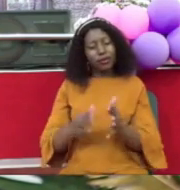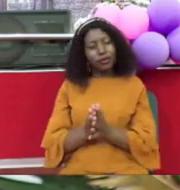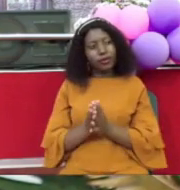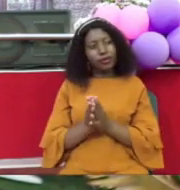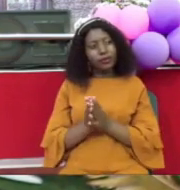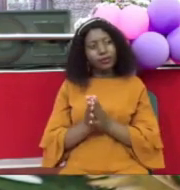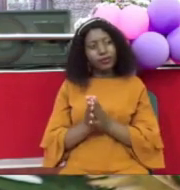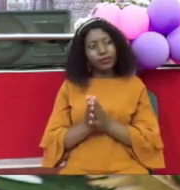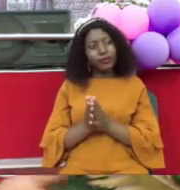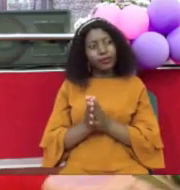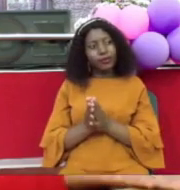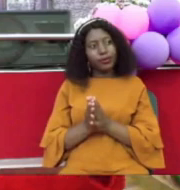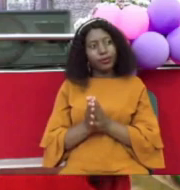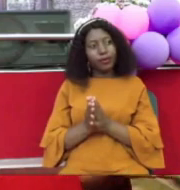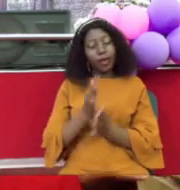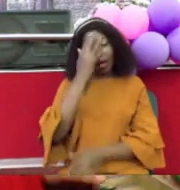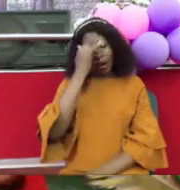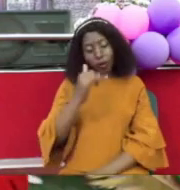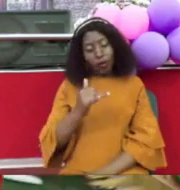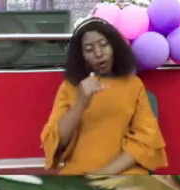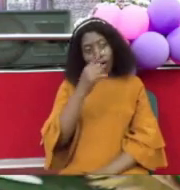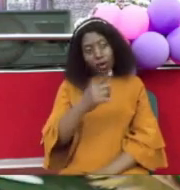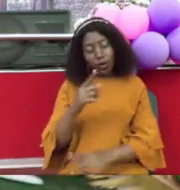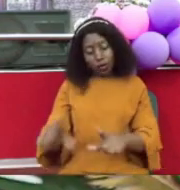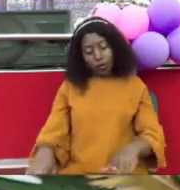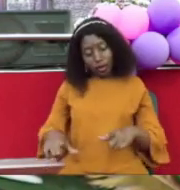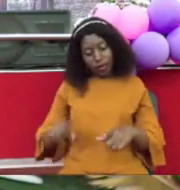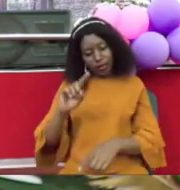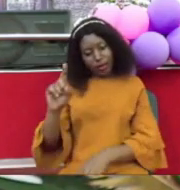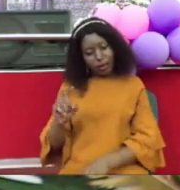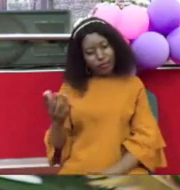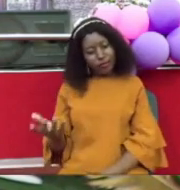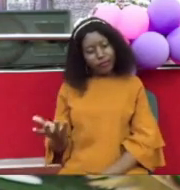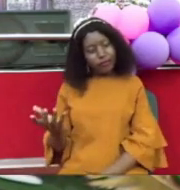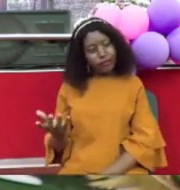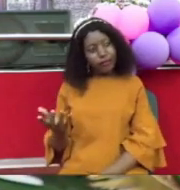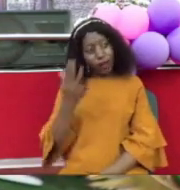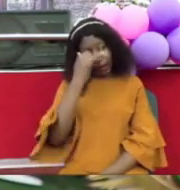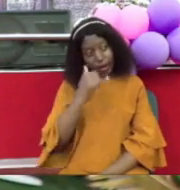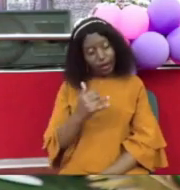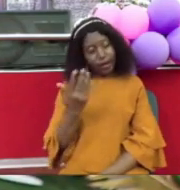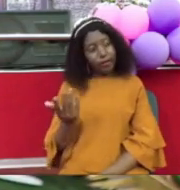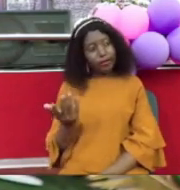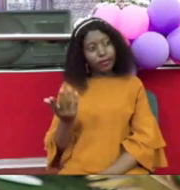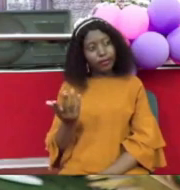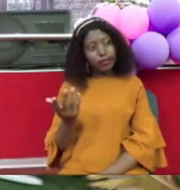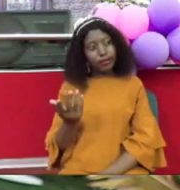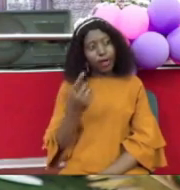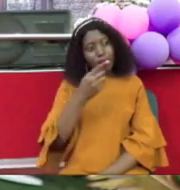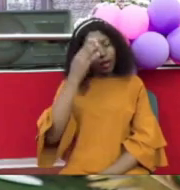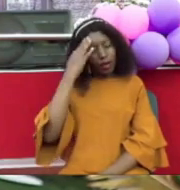ni nini? Why do you exist? Mbona unaishi? Why? Kwa nini? Do you know